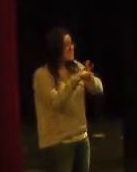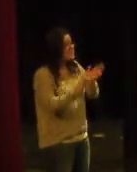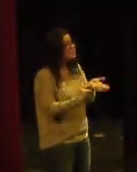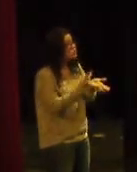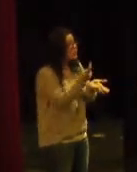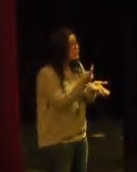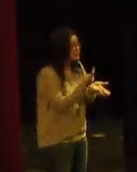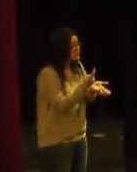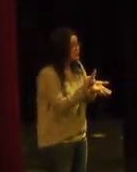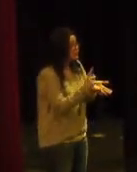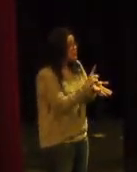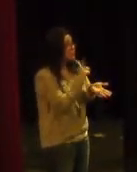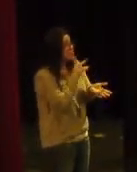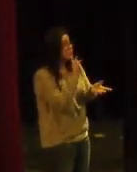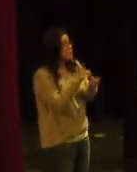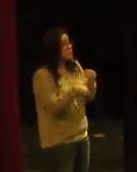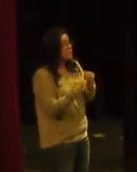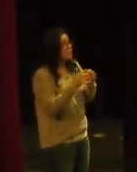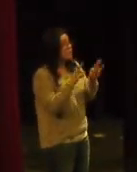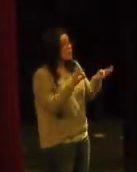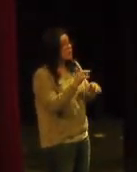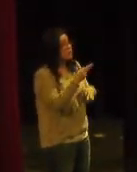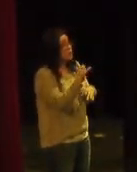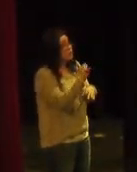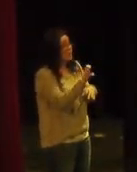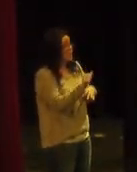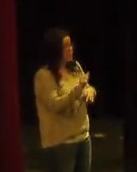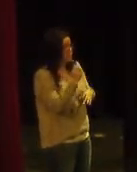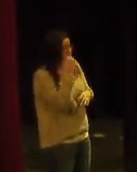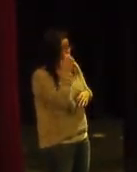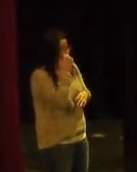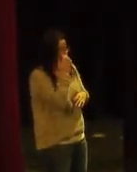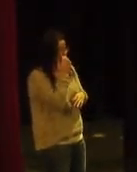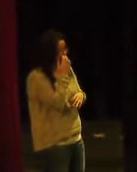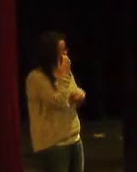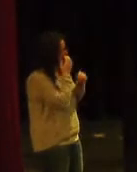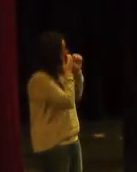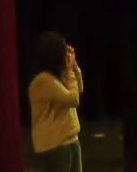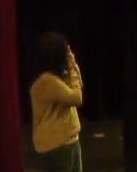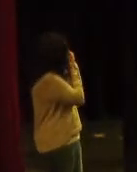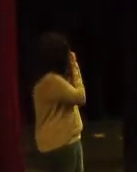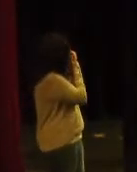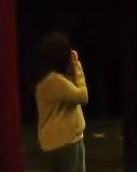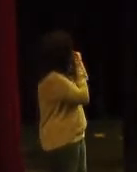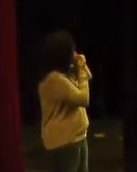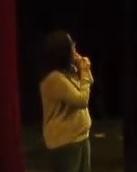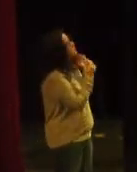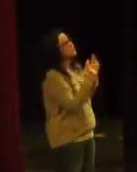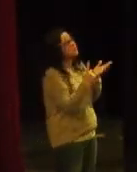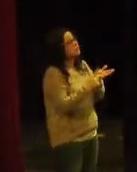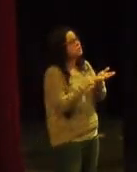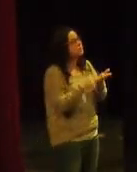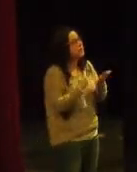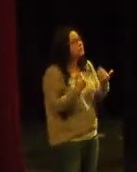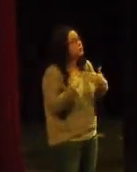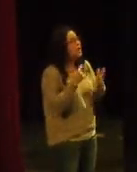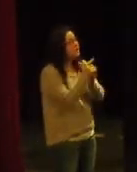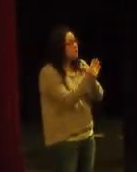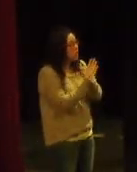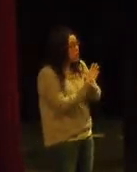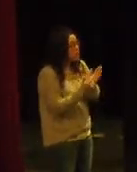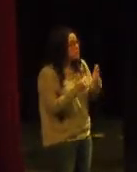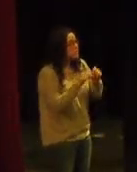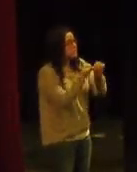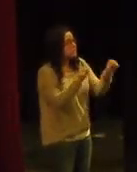actually referring to a passage in Hosea. So, you know, sometimes we have laws, we have systems that are set